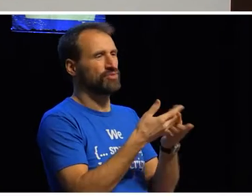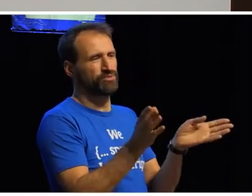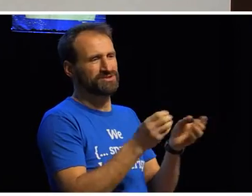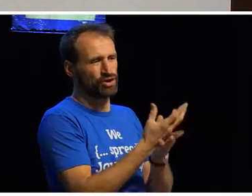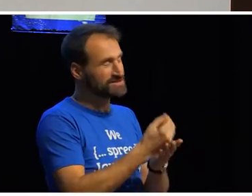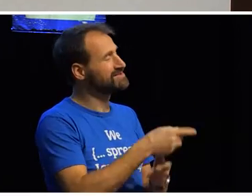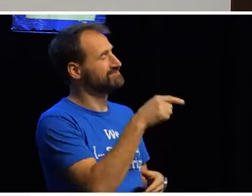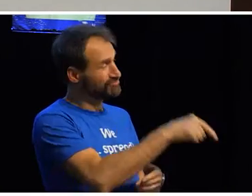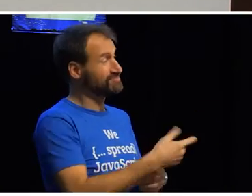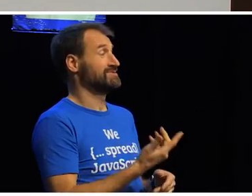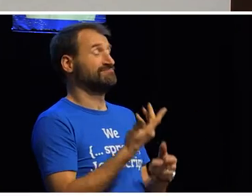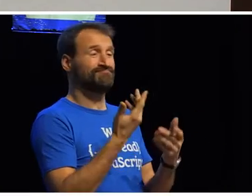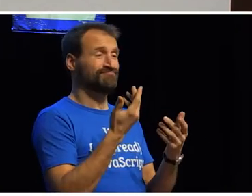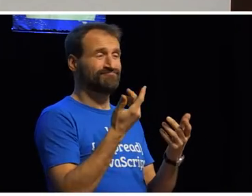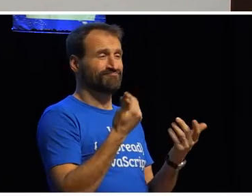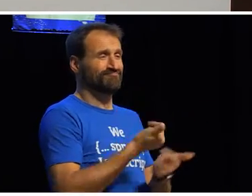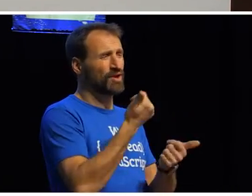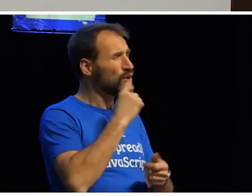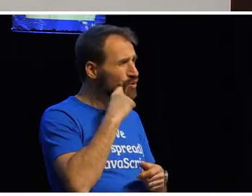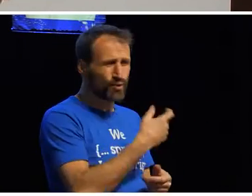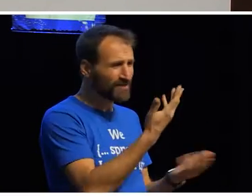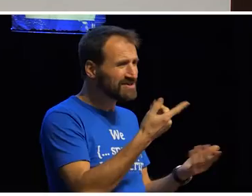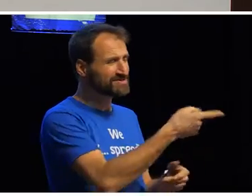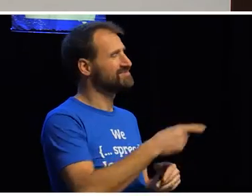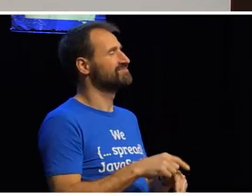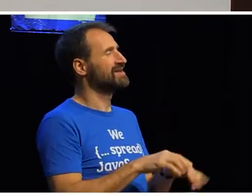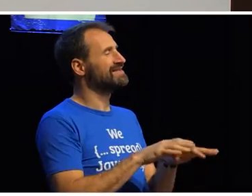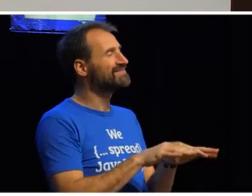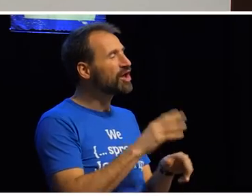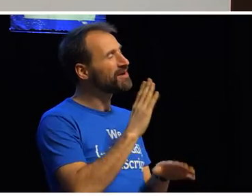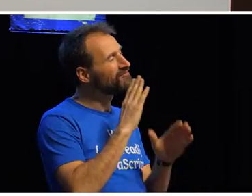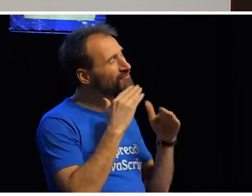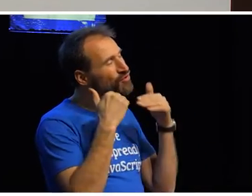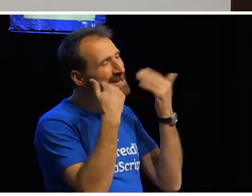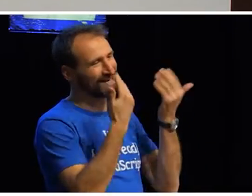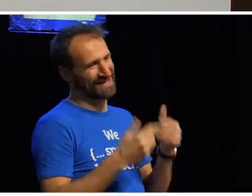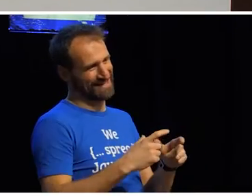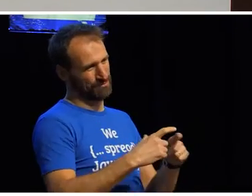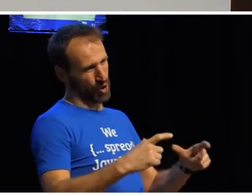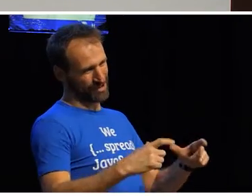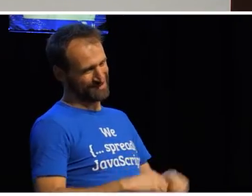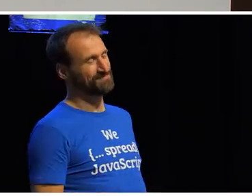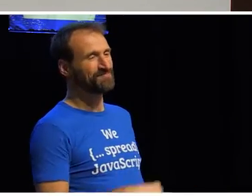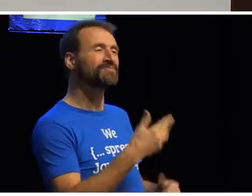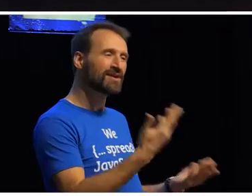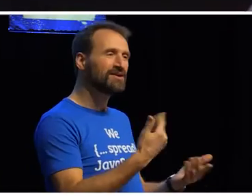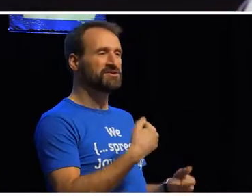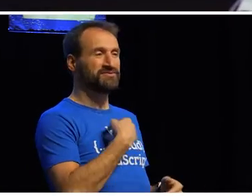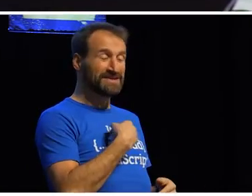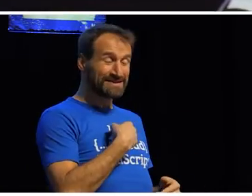was the first developer-friendly board. So somebody like me who never really have any, you know,